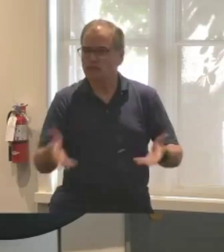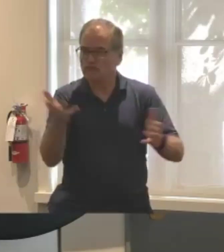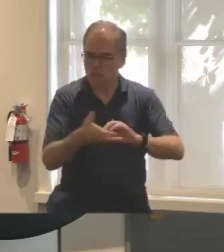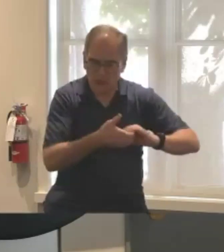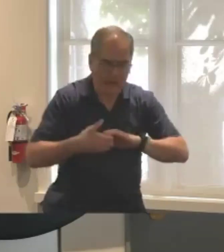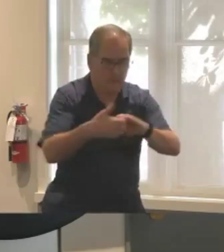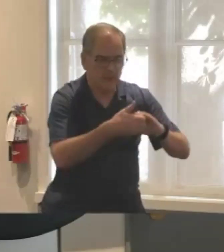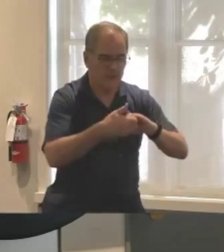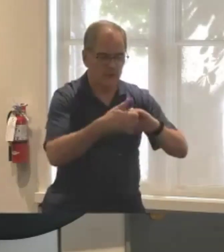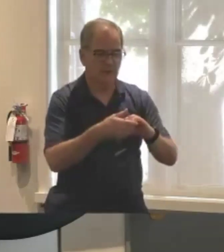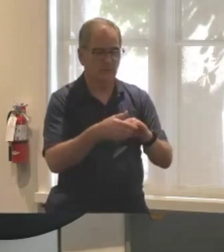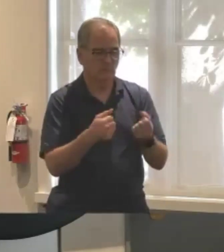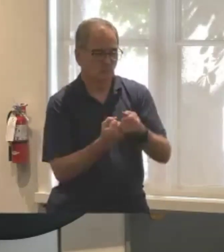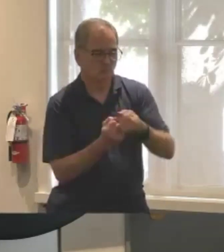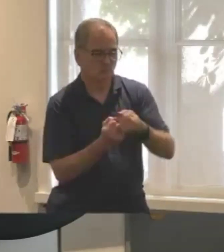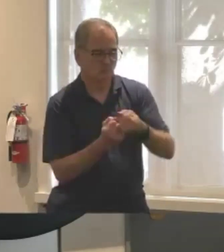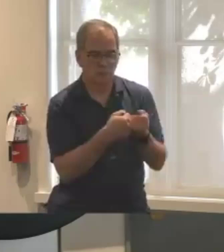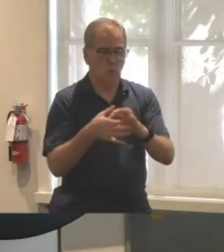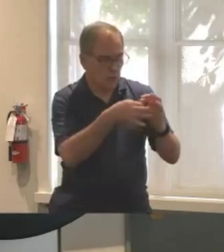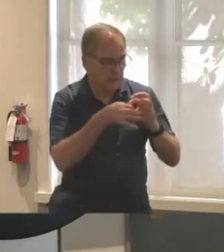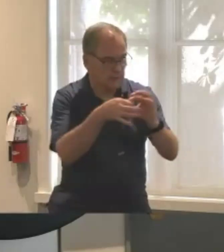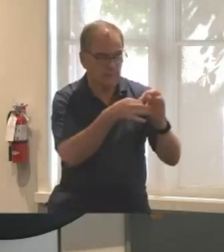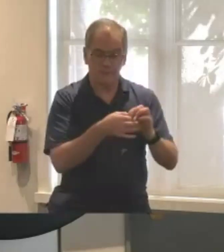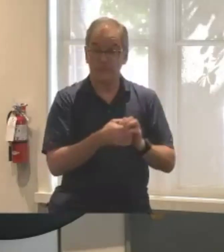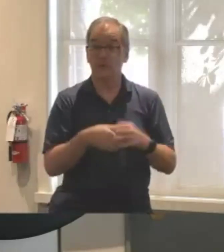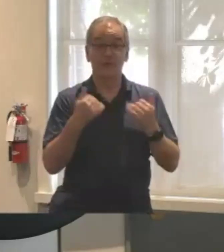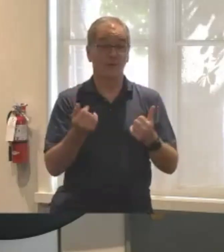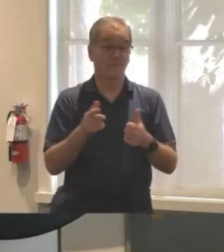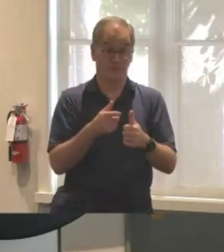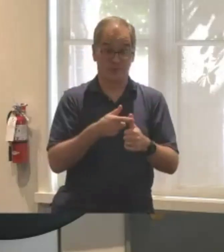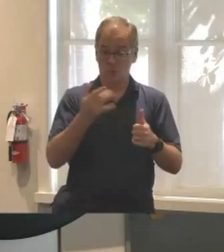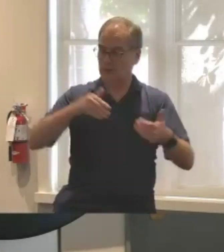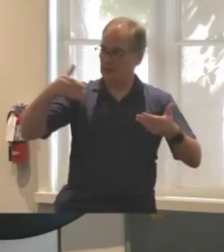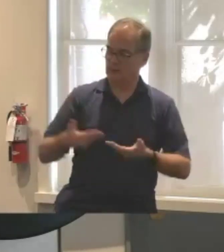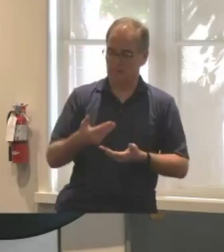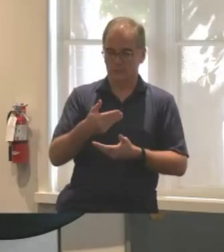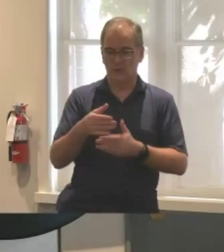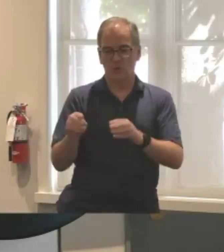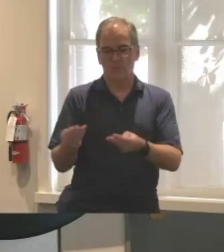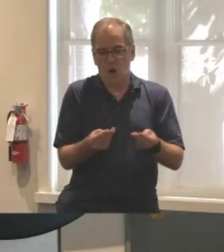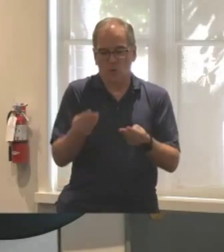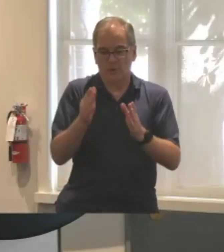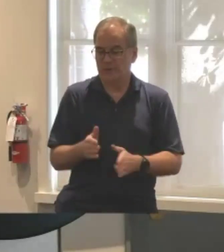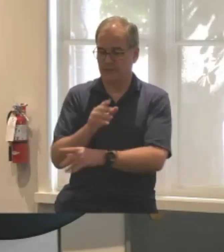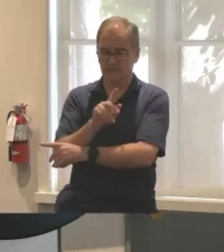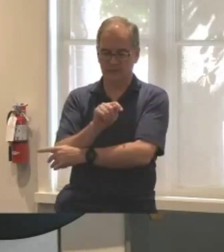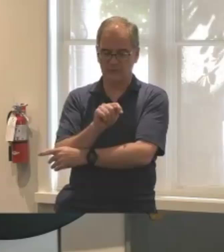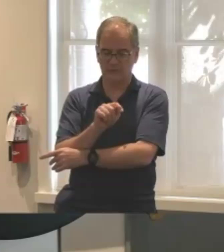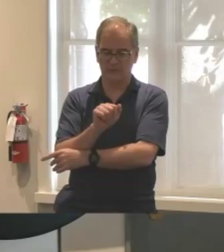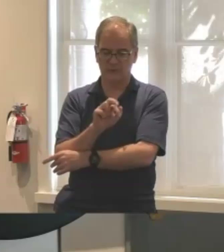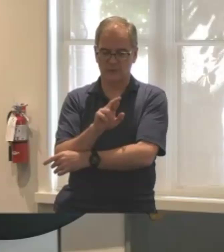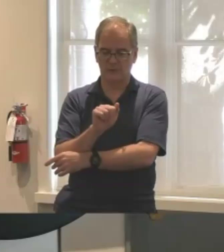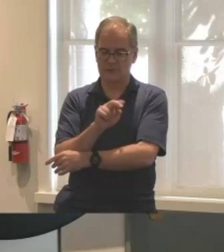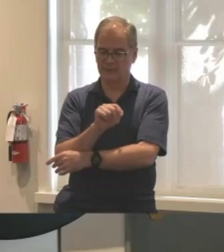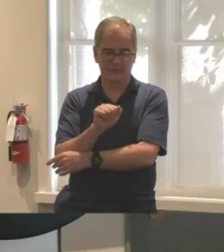effectively. And I would love to introduce our wonderful moderator, Tarana Sultan, Coordinator of Community